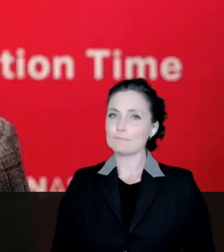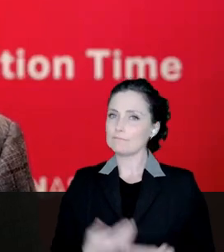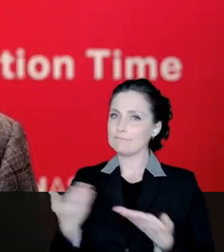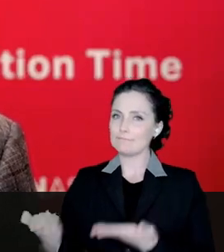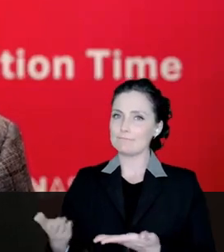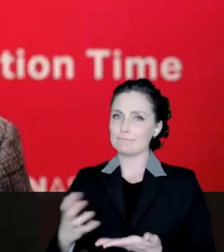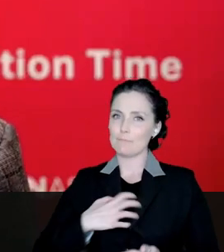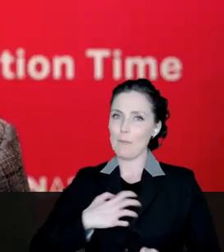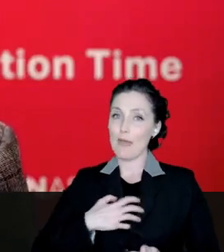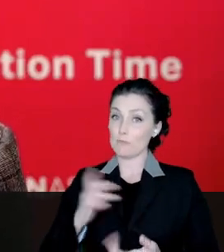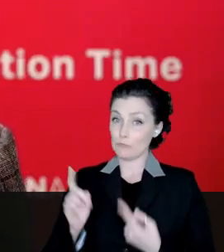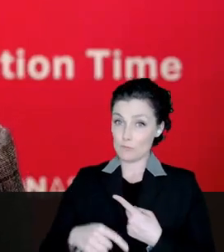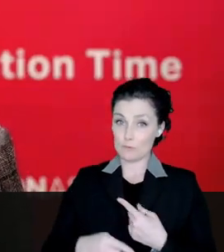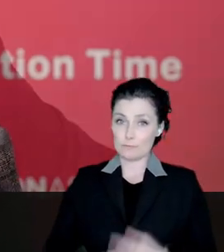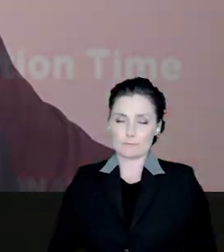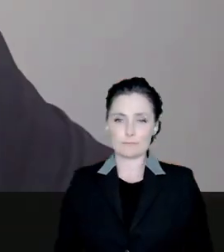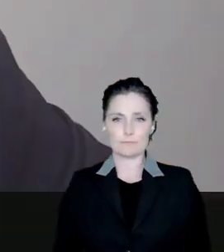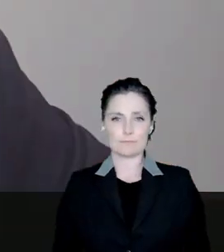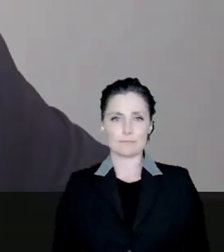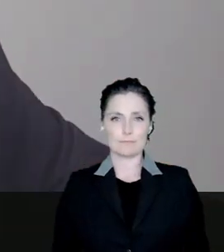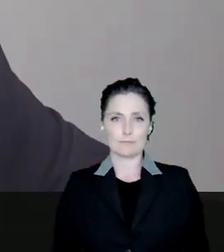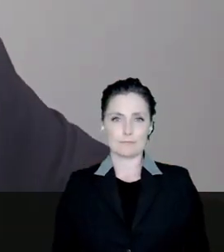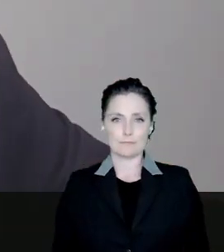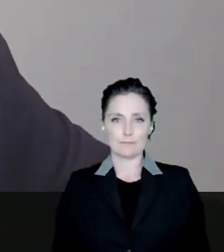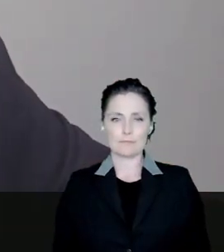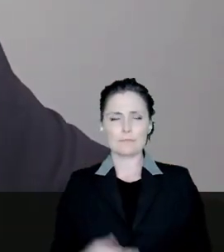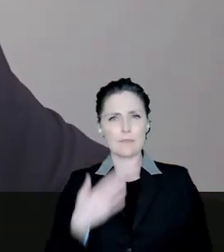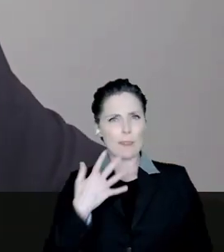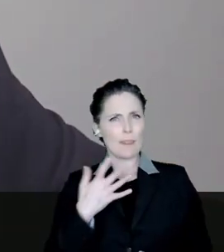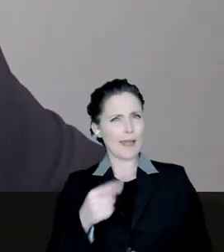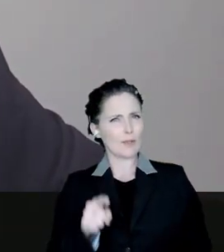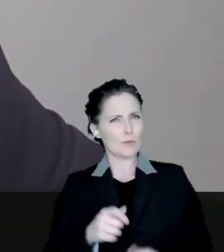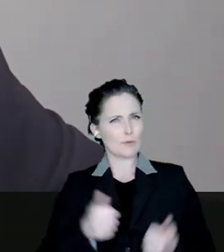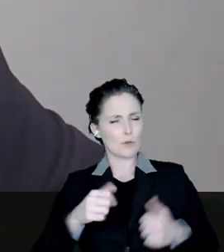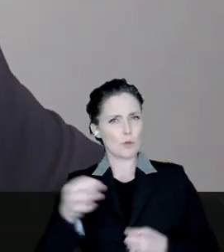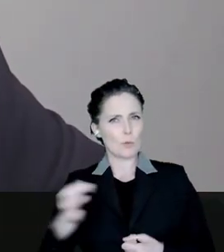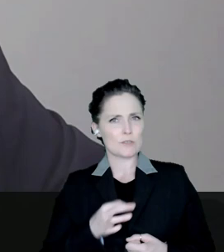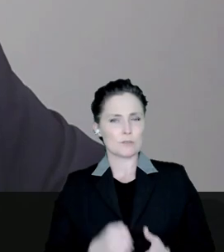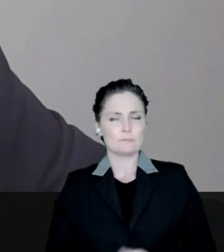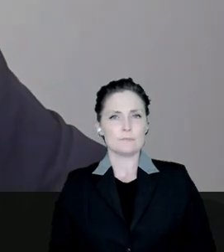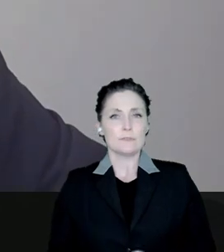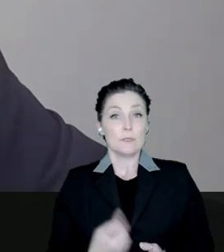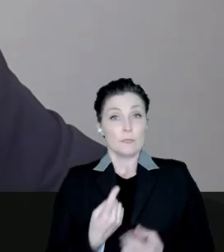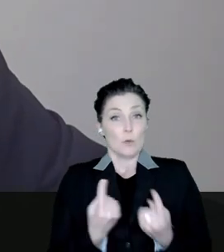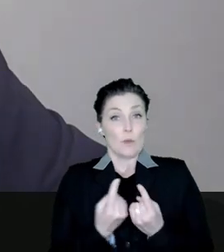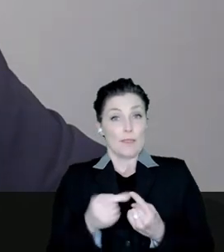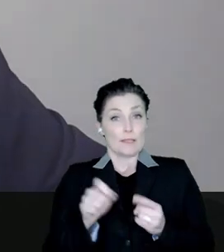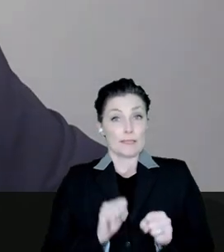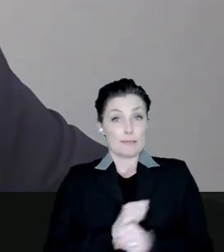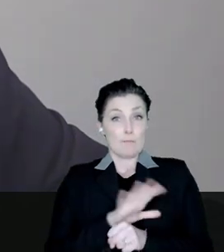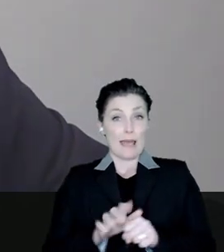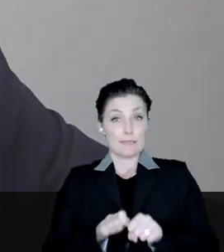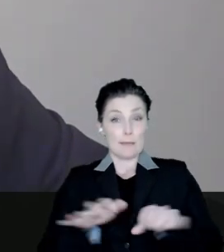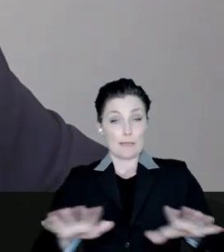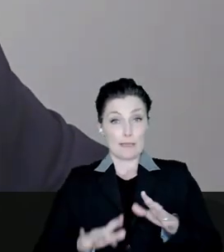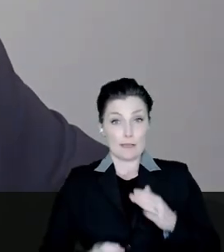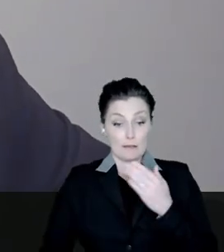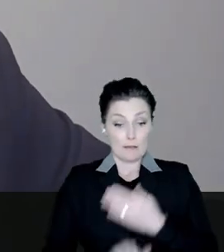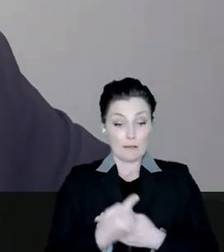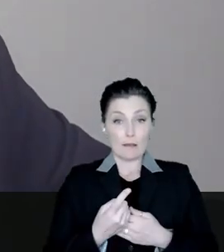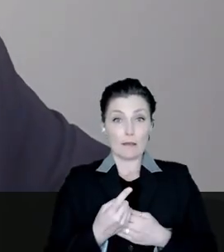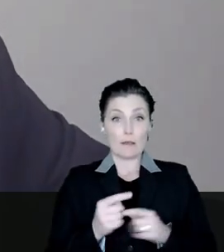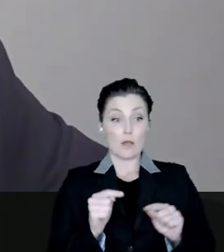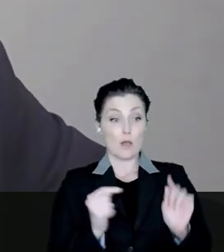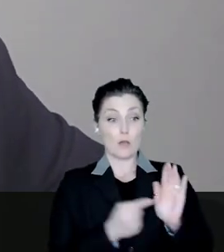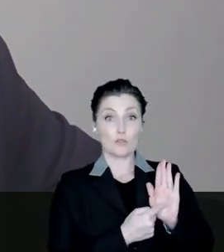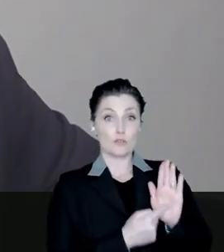respond? Yeah, firstly, Sheila, thanks for your question. It's a really important question. One of the things this pandemic has done is both expose and